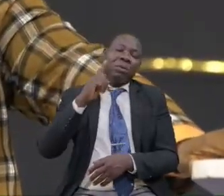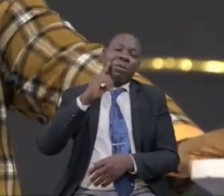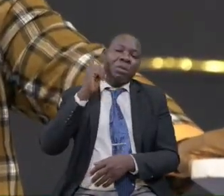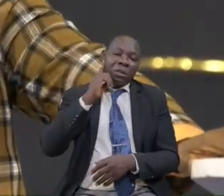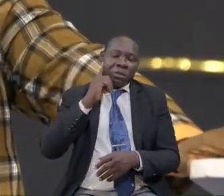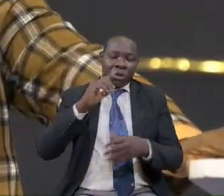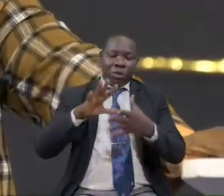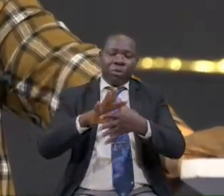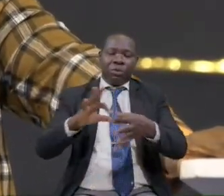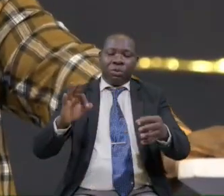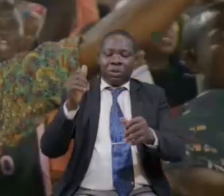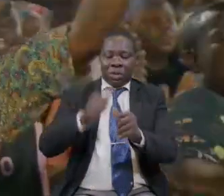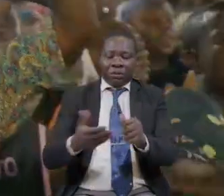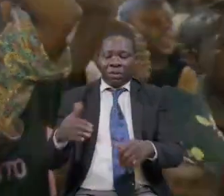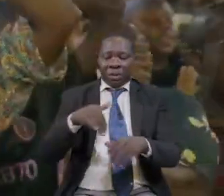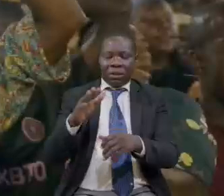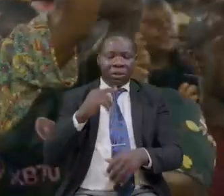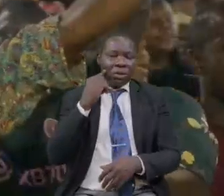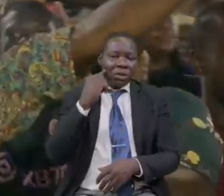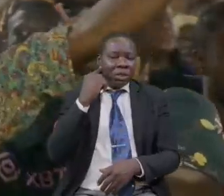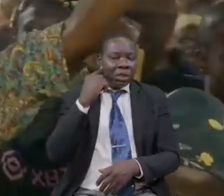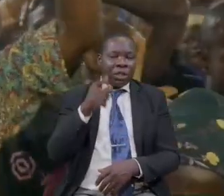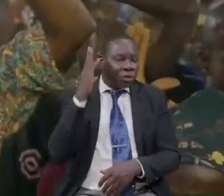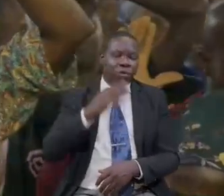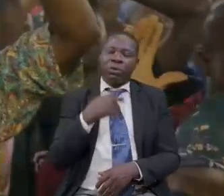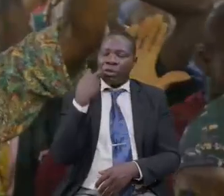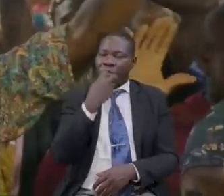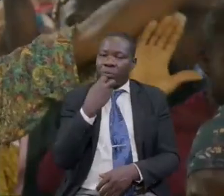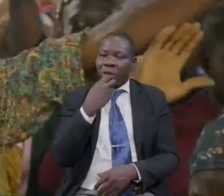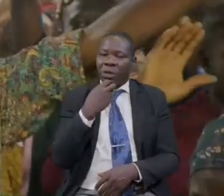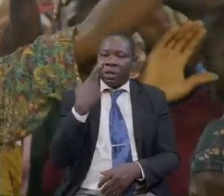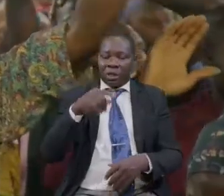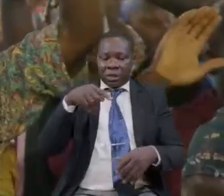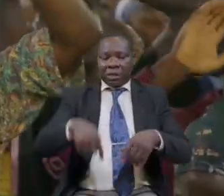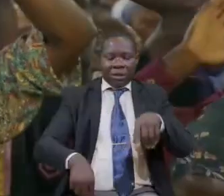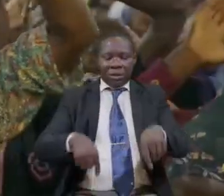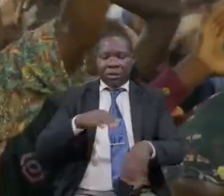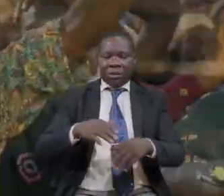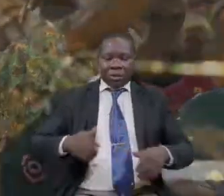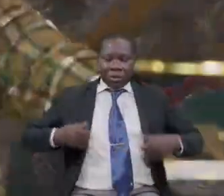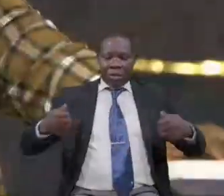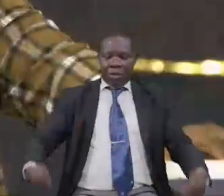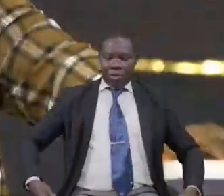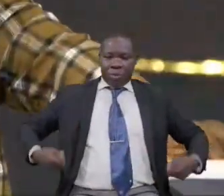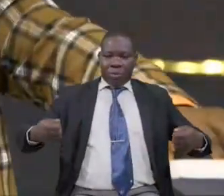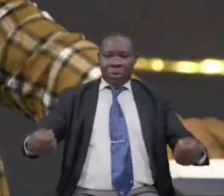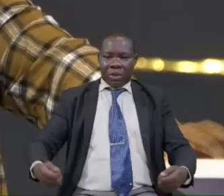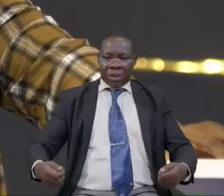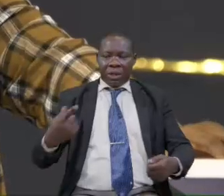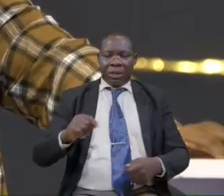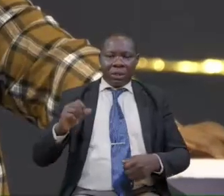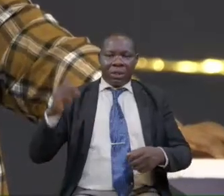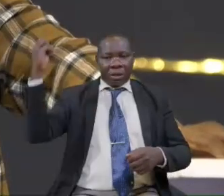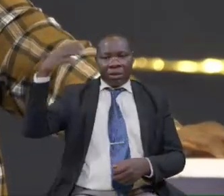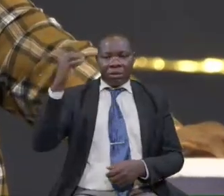hear, you will speak. You are lame on the wheelchair, the grace of God, the mercy of God,